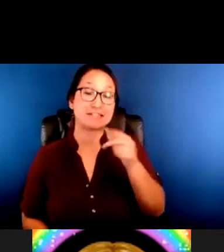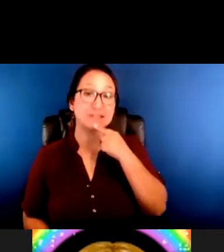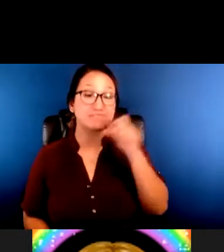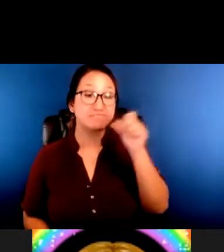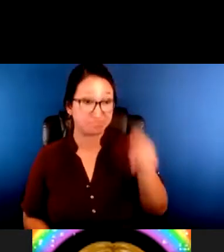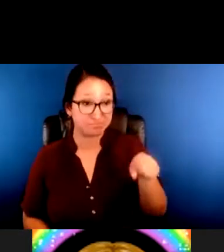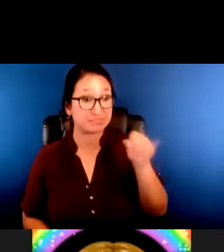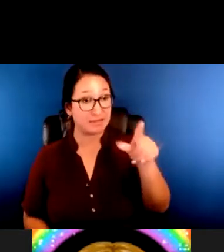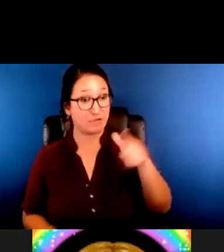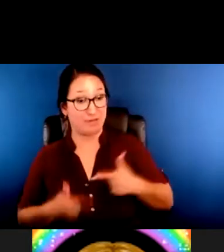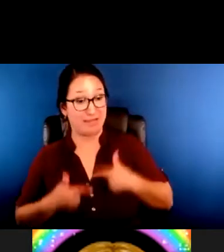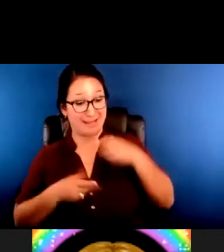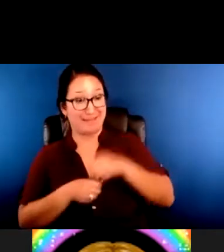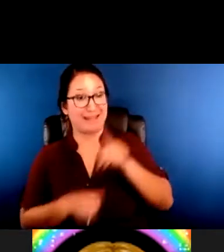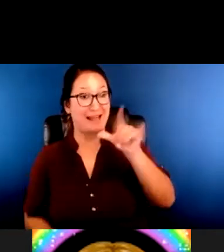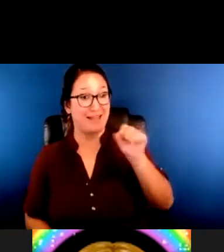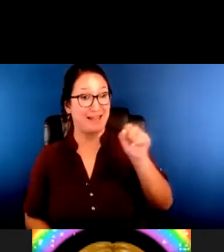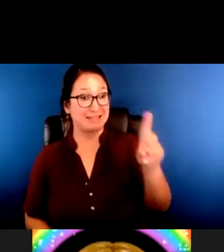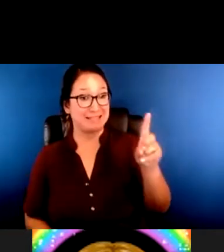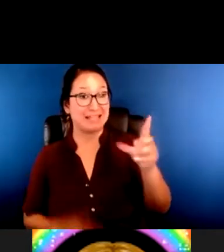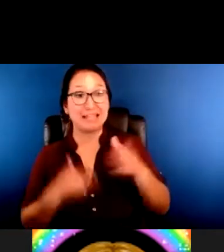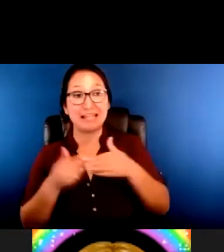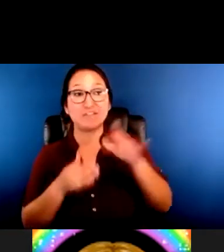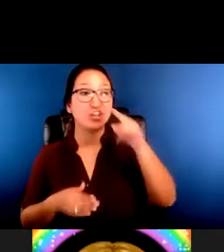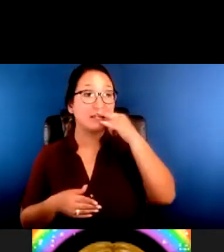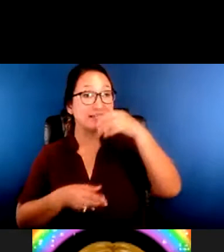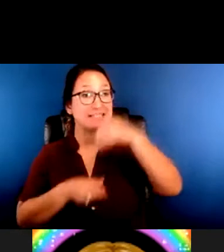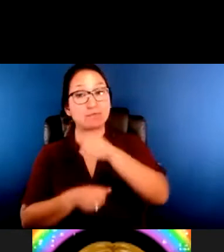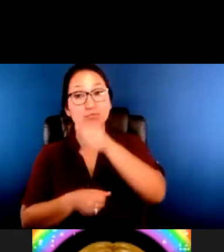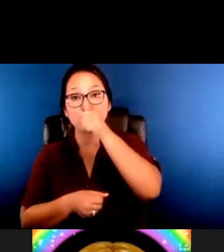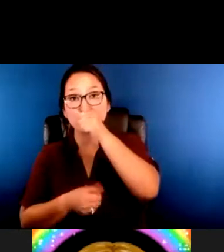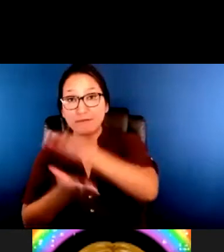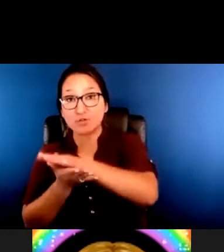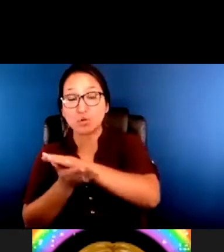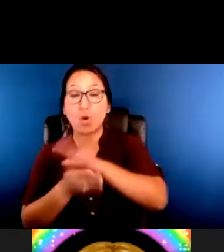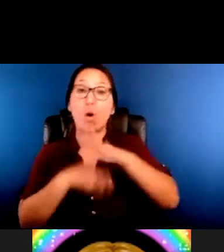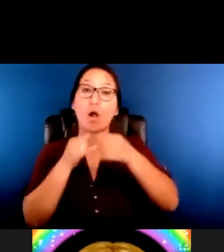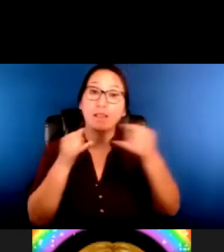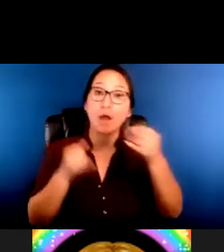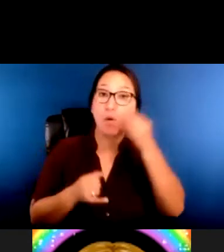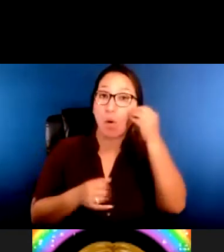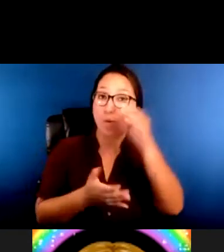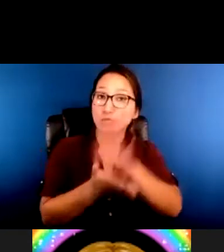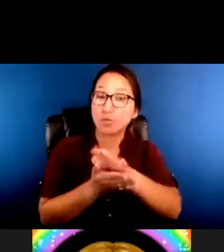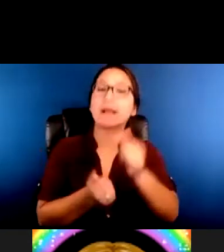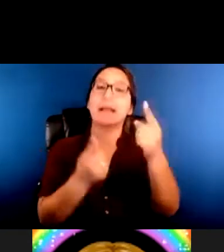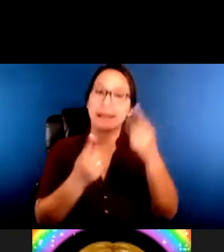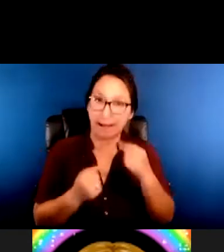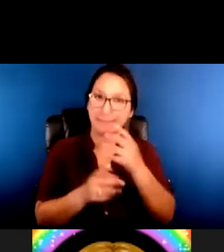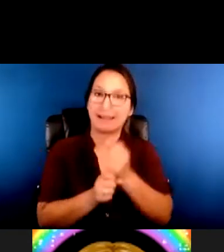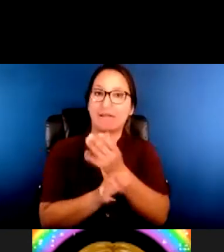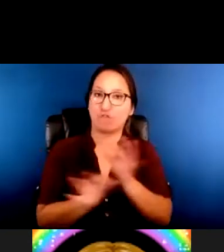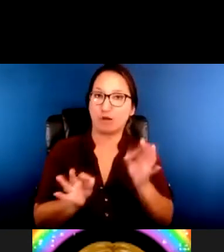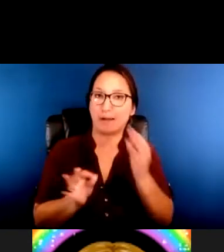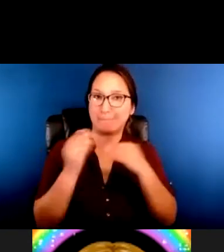live in Leander ISD, even if your kid is in private school, even if they're in online homeschool, they can come get a free meal at our school. We will feed